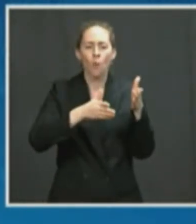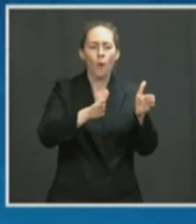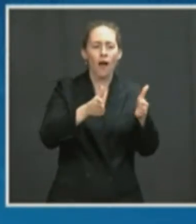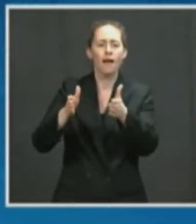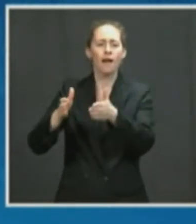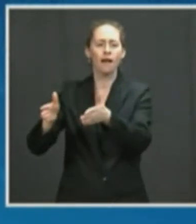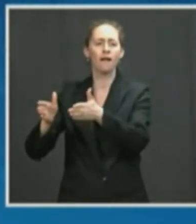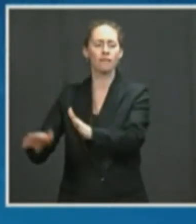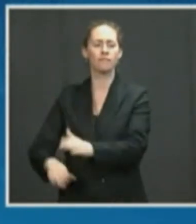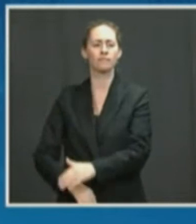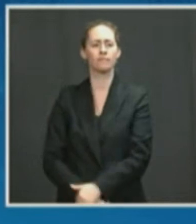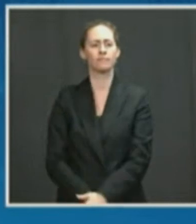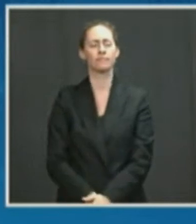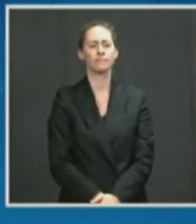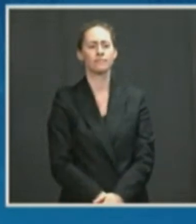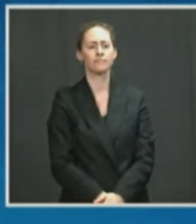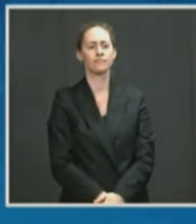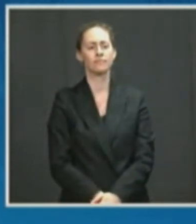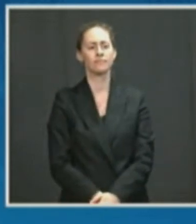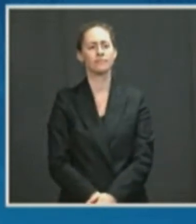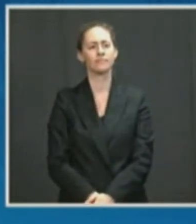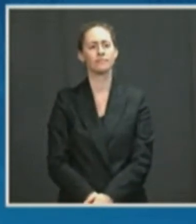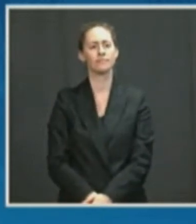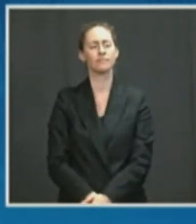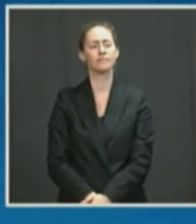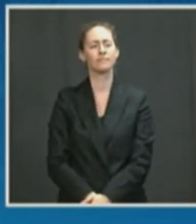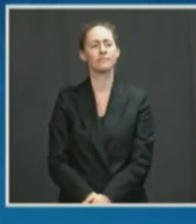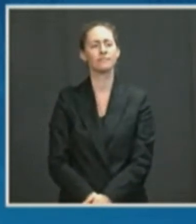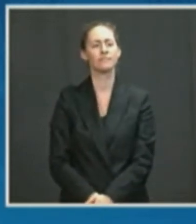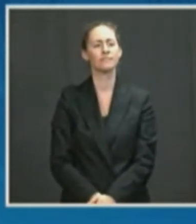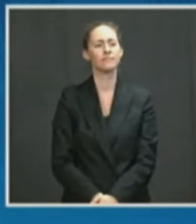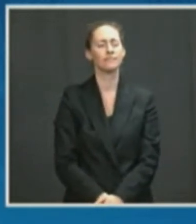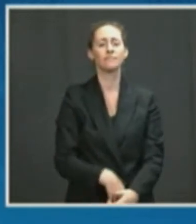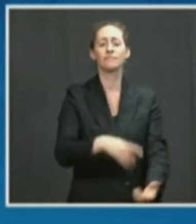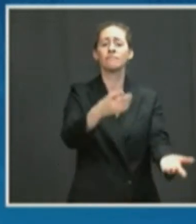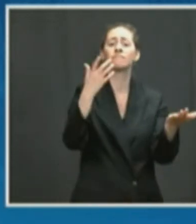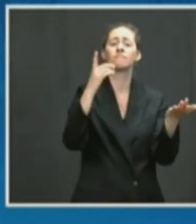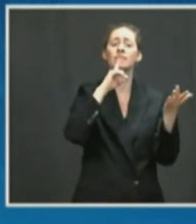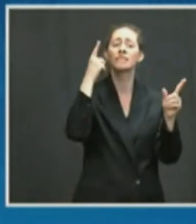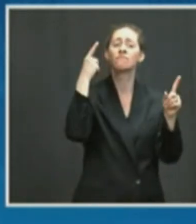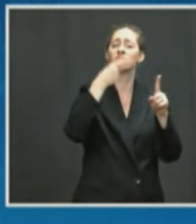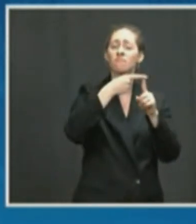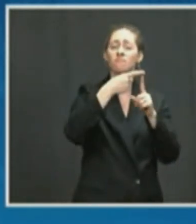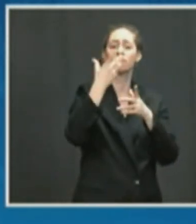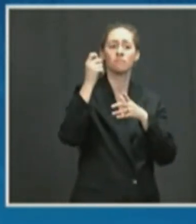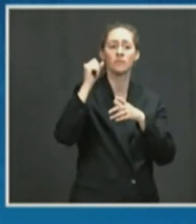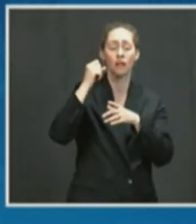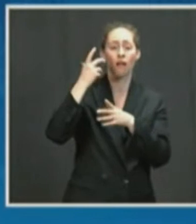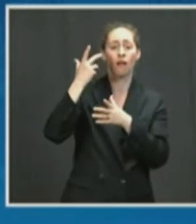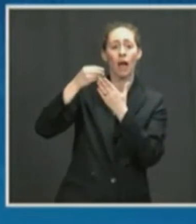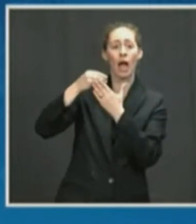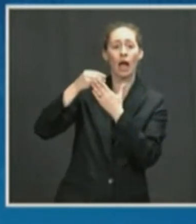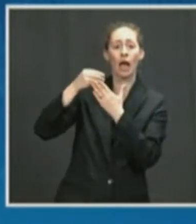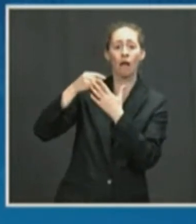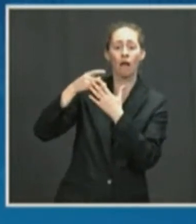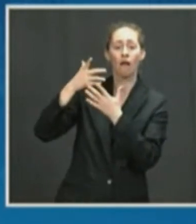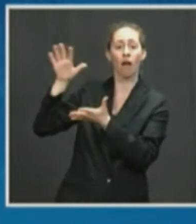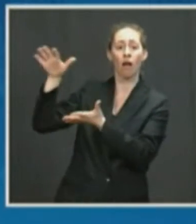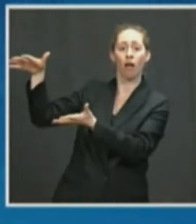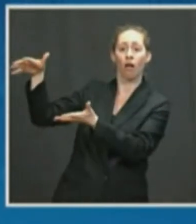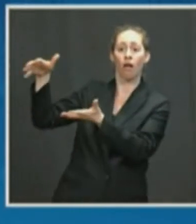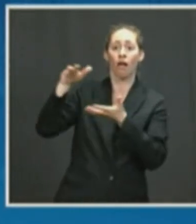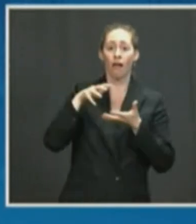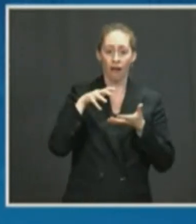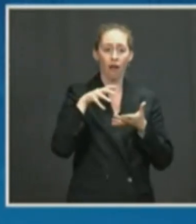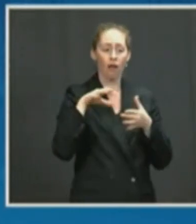who obtain money from other countries to come do things here, and we do not know who sent it to them